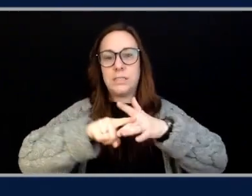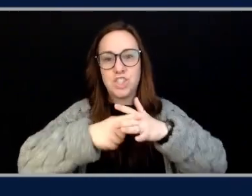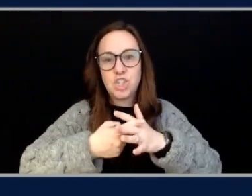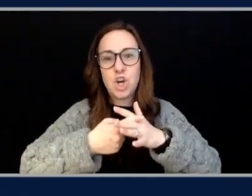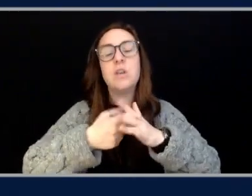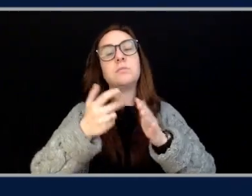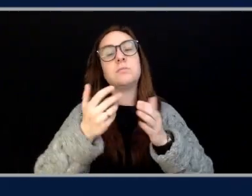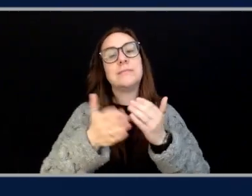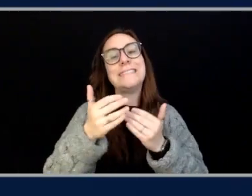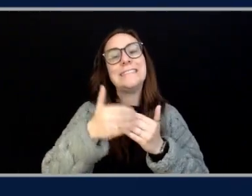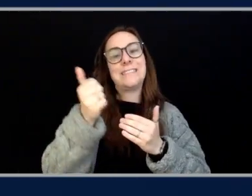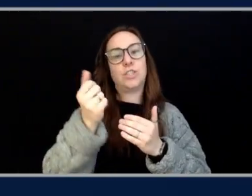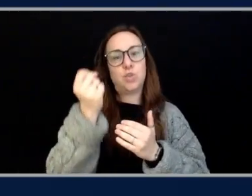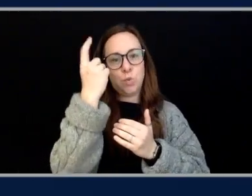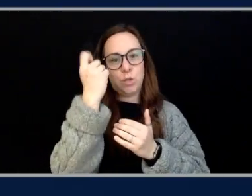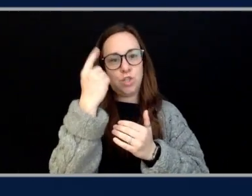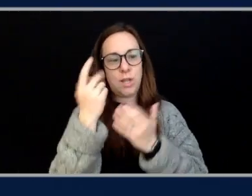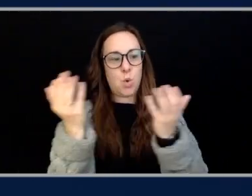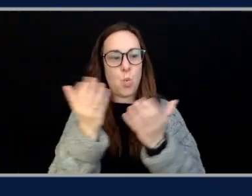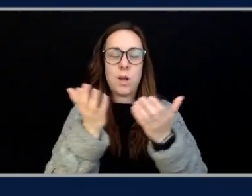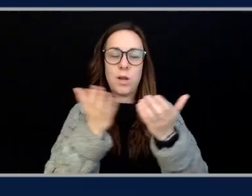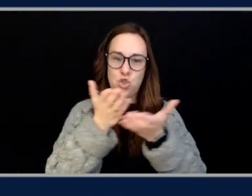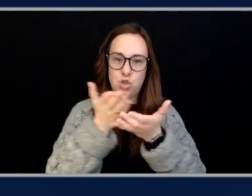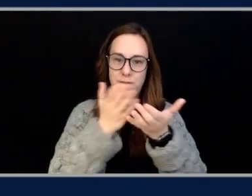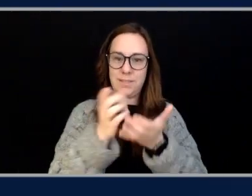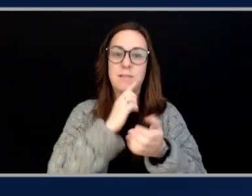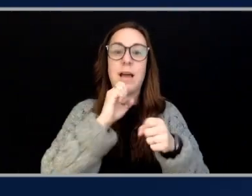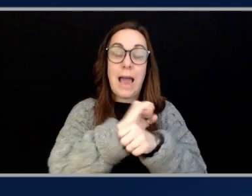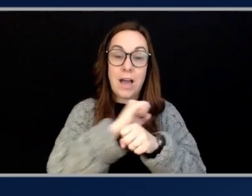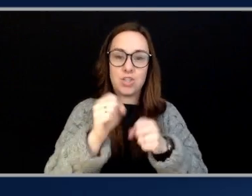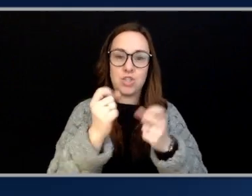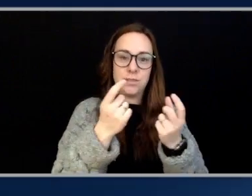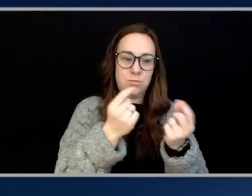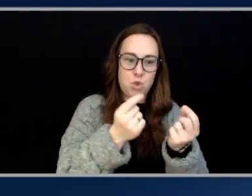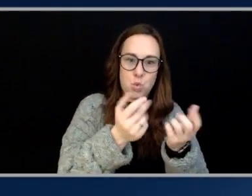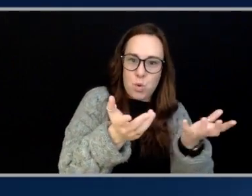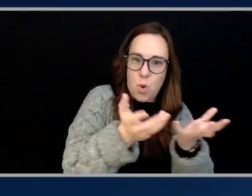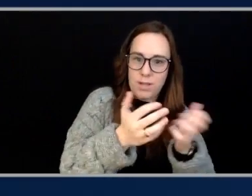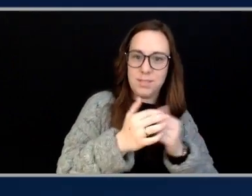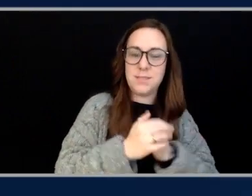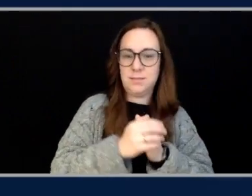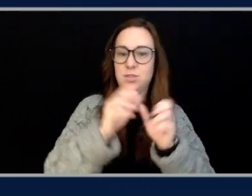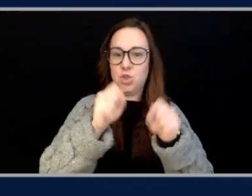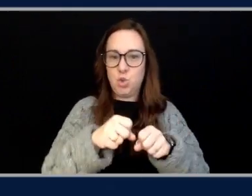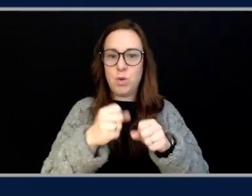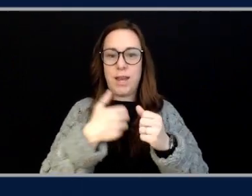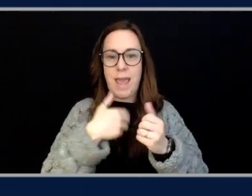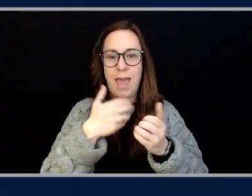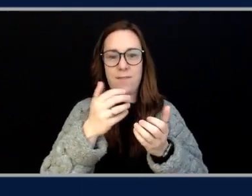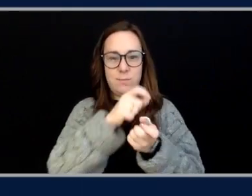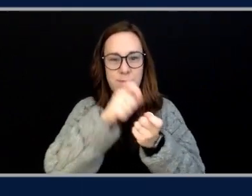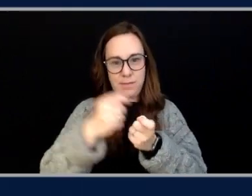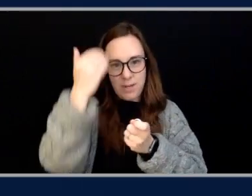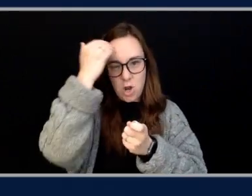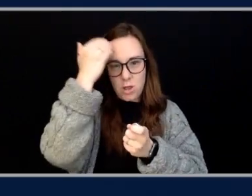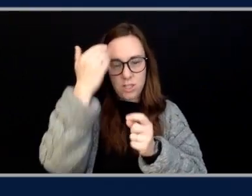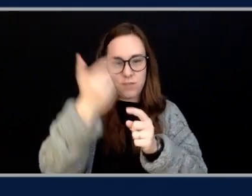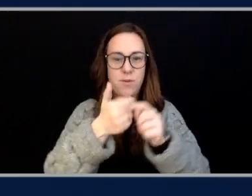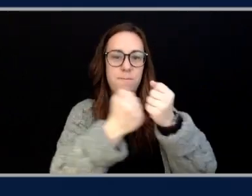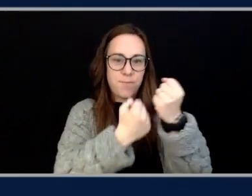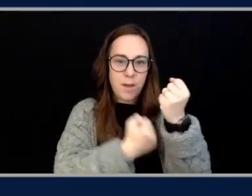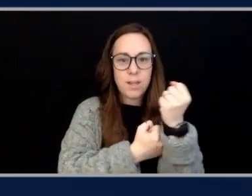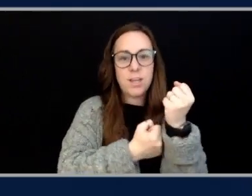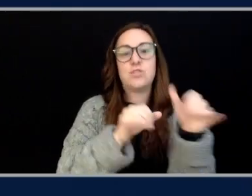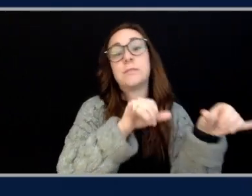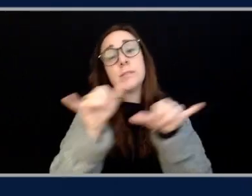easier to understand what services are actually doing what. Right. So then you could build that knowledge off of that foundation. Right. Oh, kind of like building